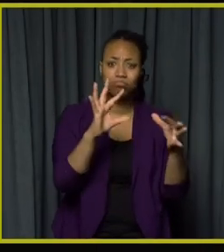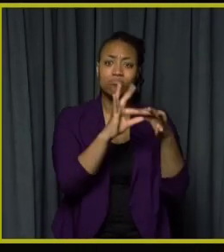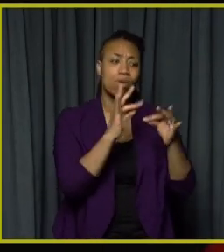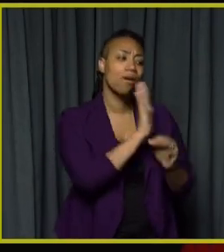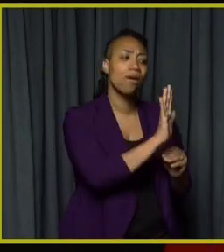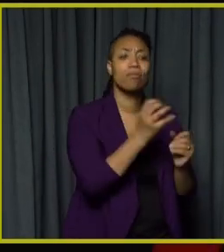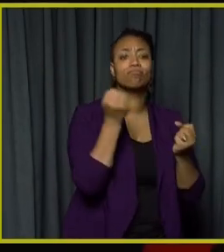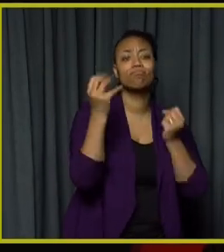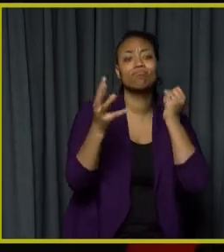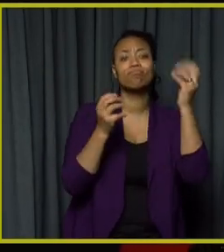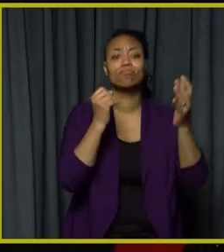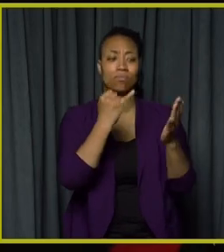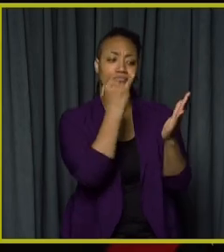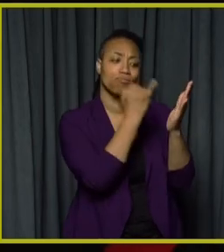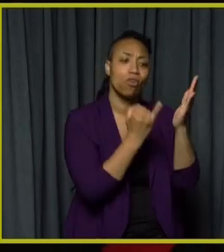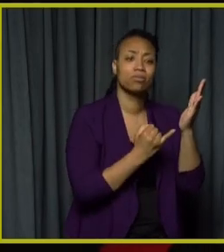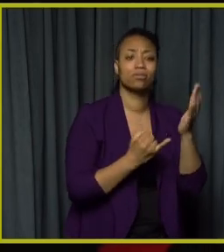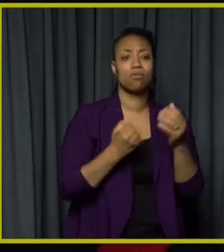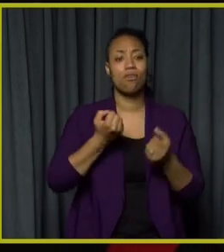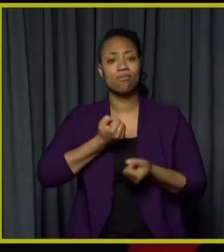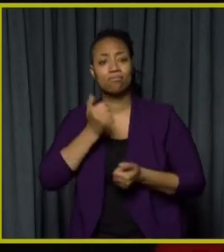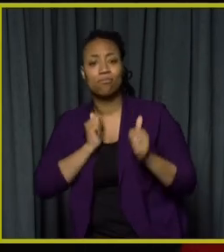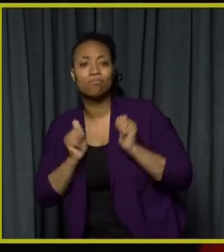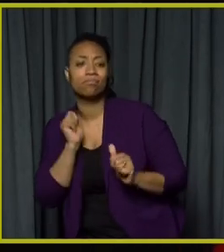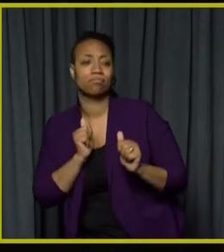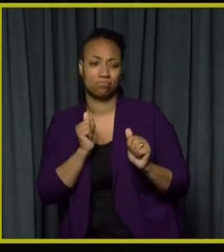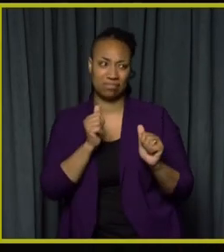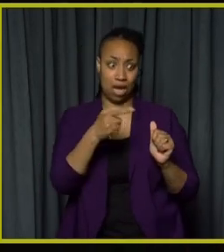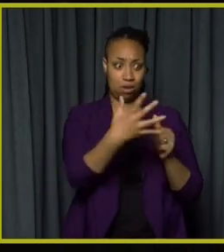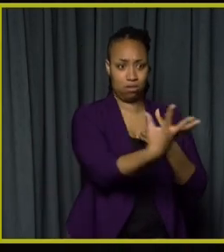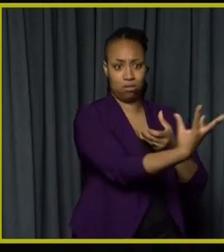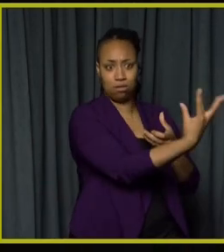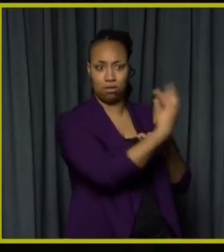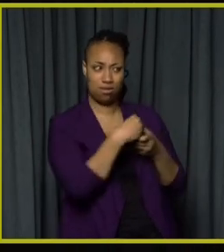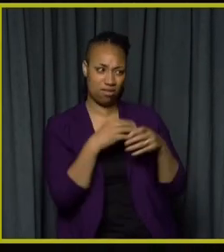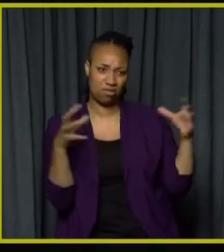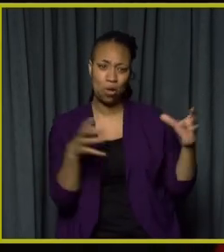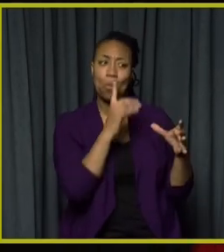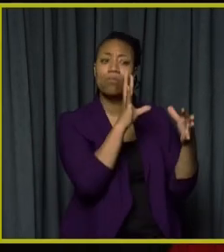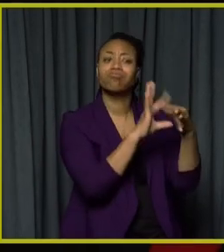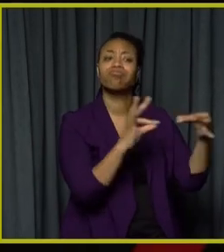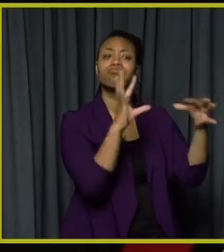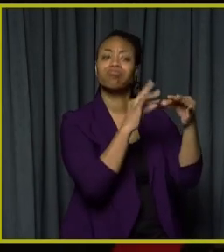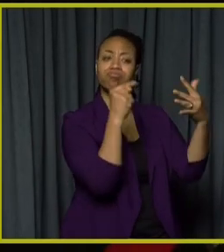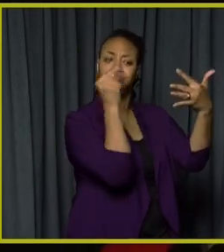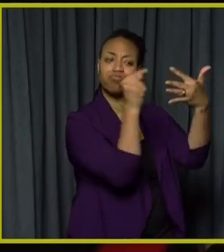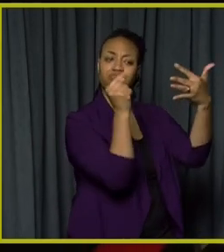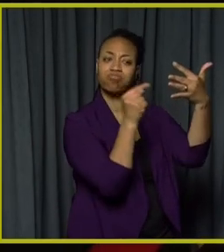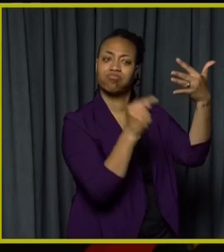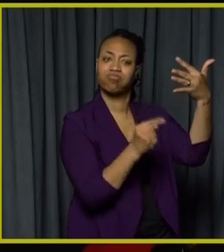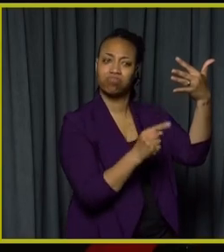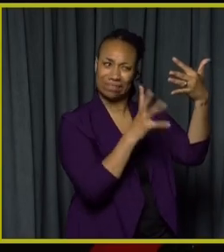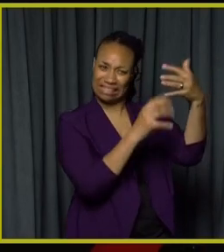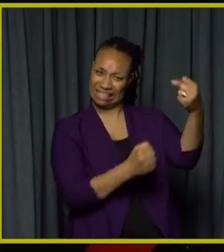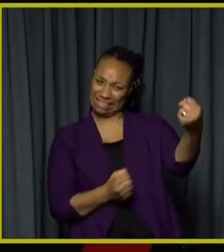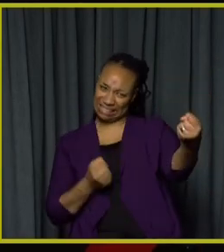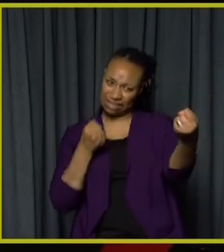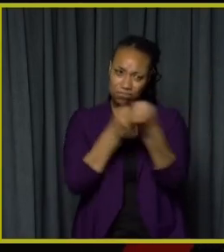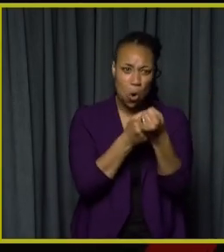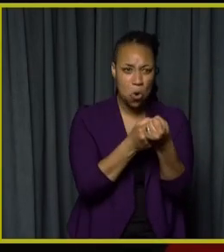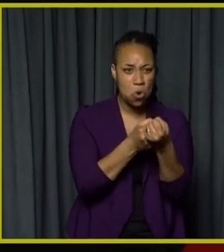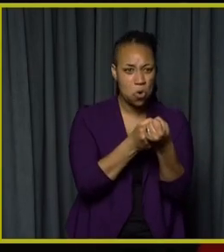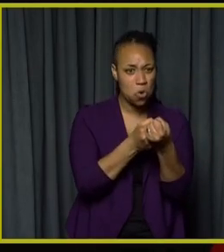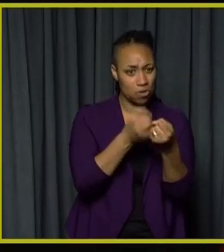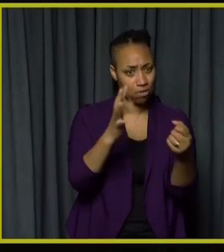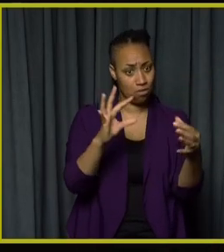standing with us, such as Erica Alexander and David Oluwu, and they will be standing side homeless organizers